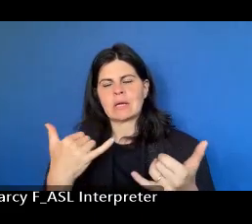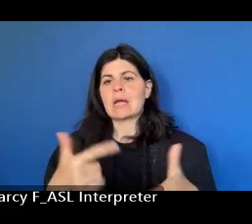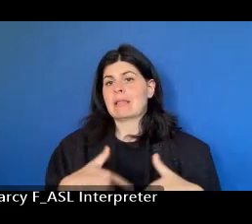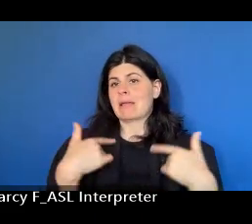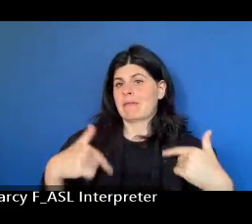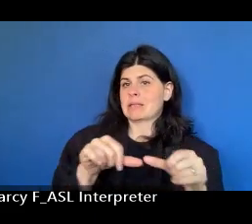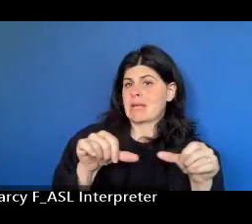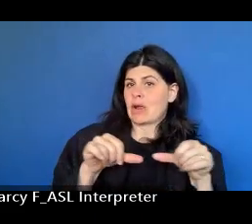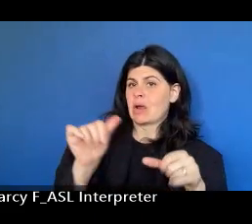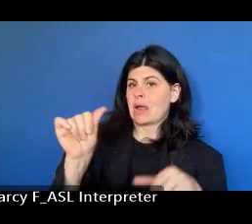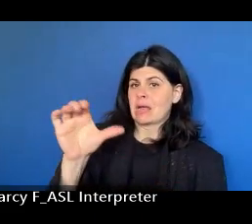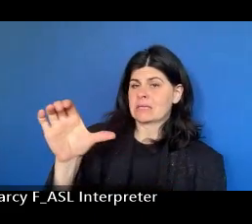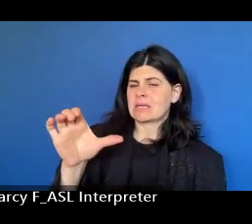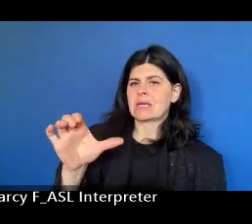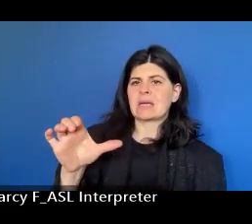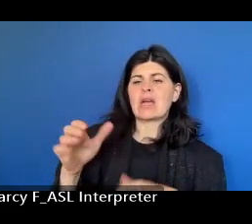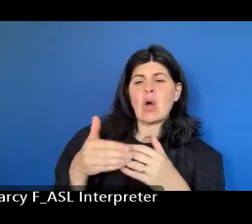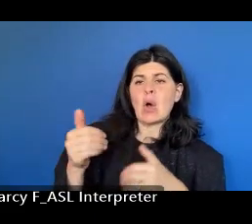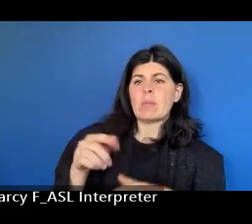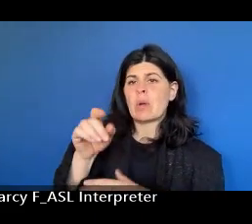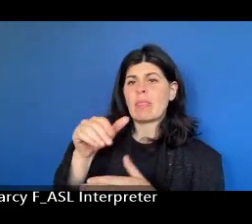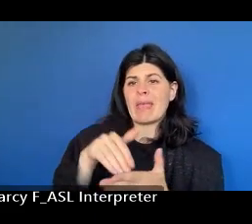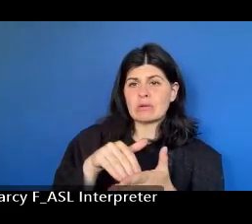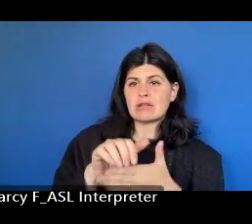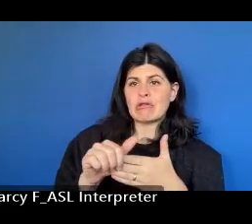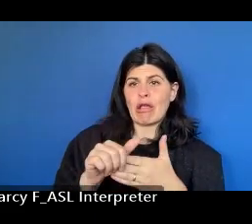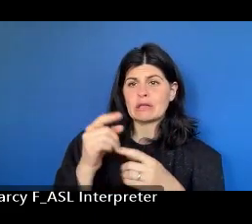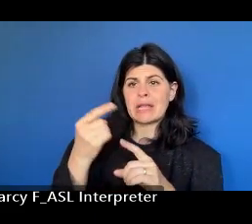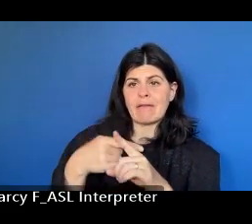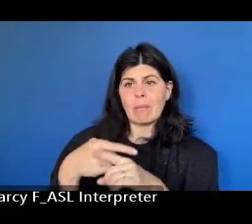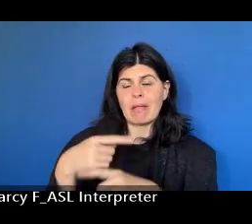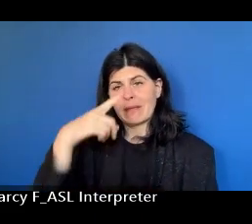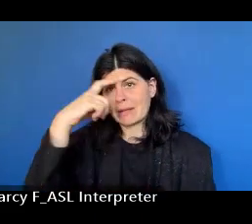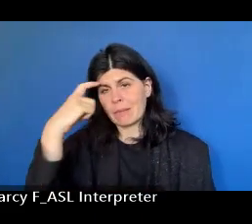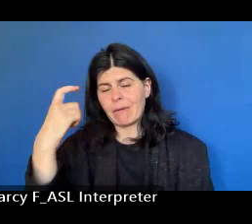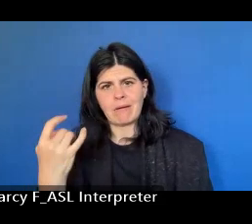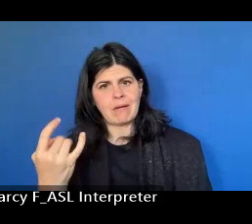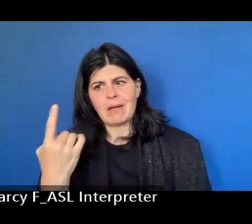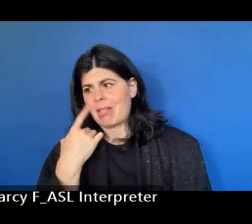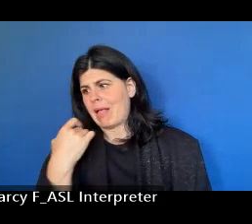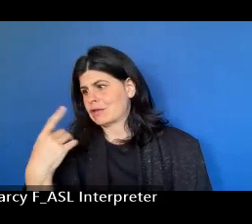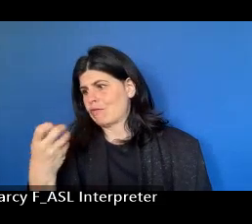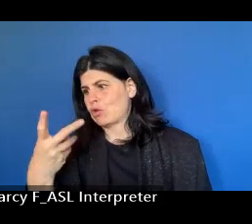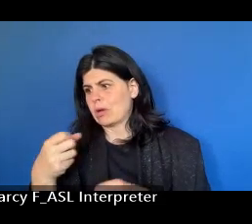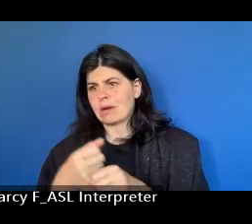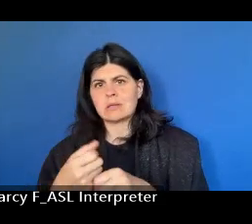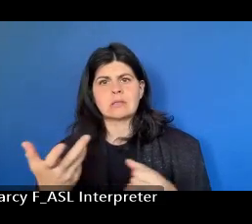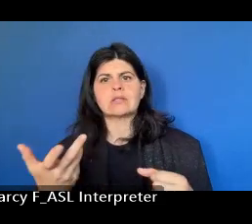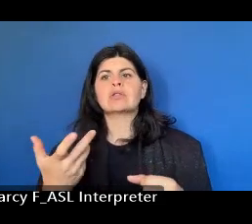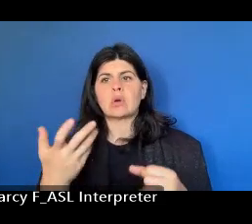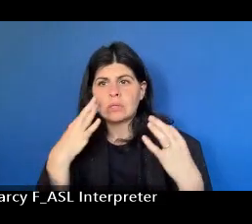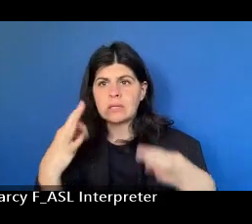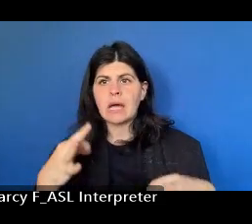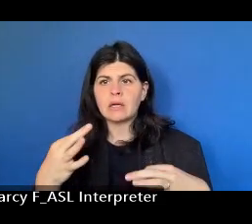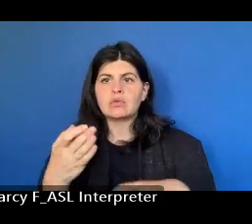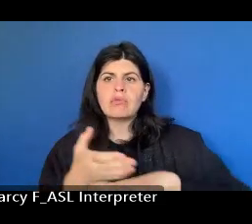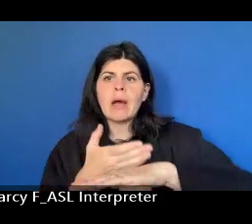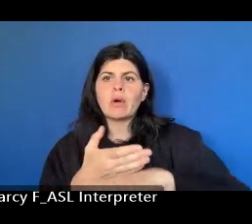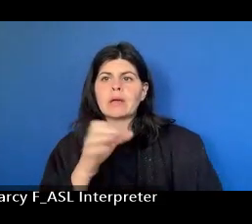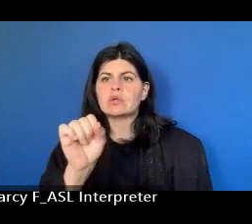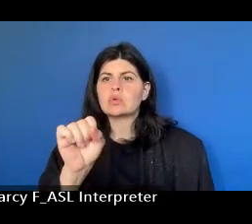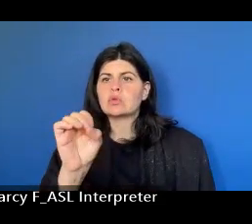bills run close to $1,000 a month in the summer in the last number of years. So we've chosen to upgrade to solar. I've